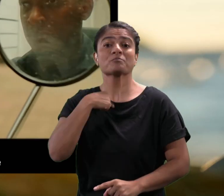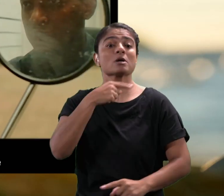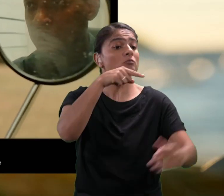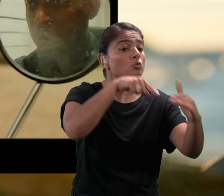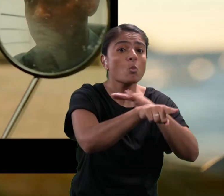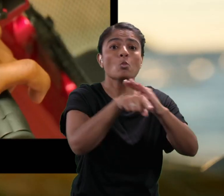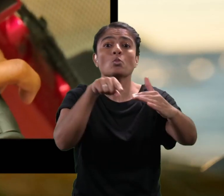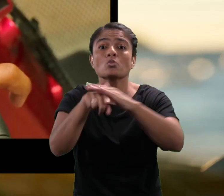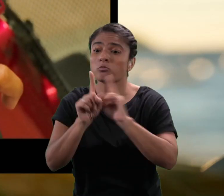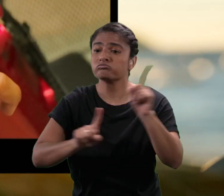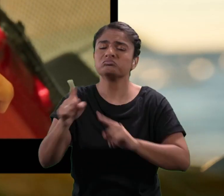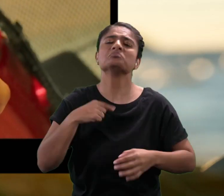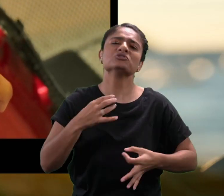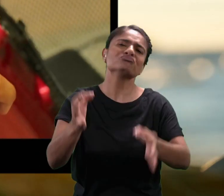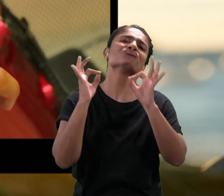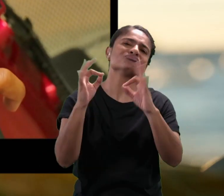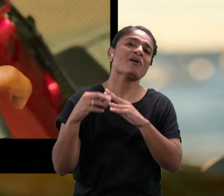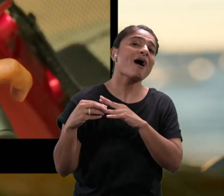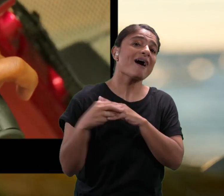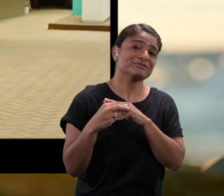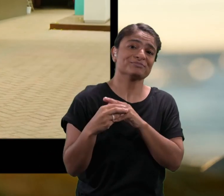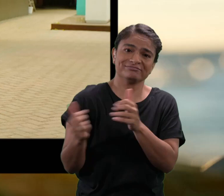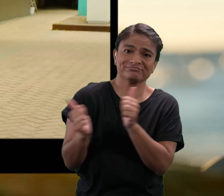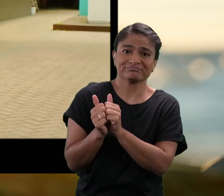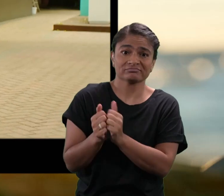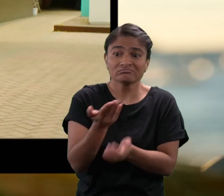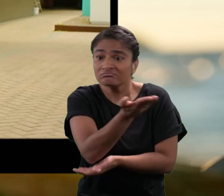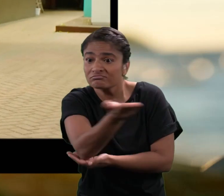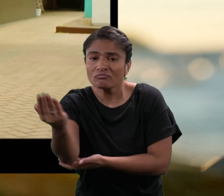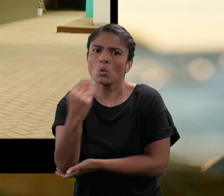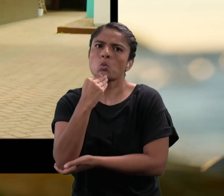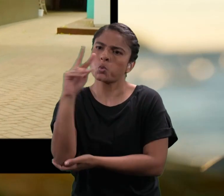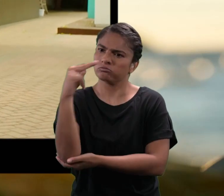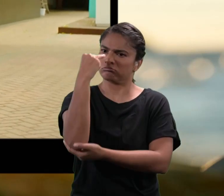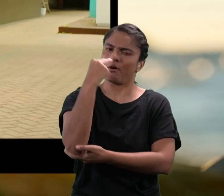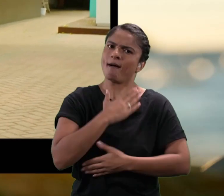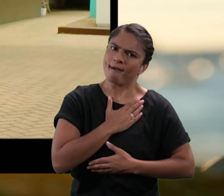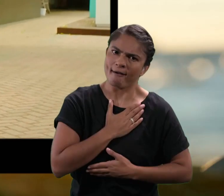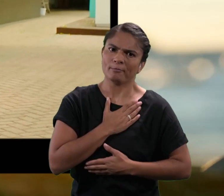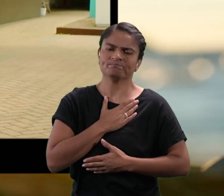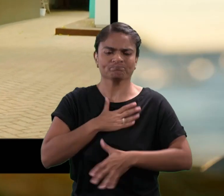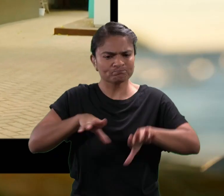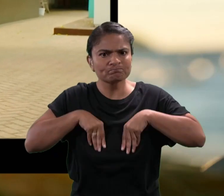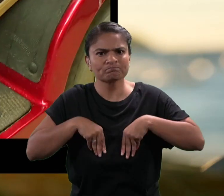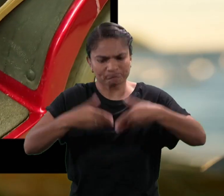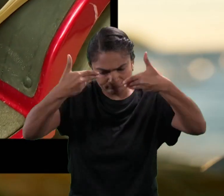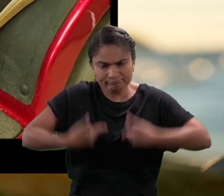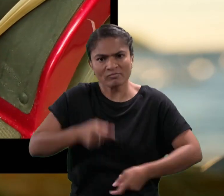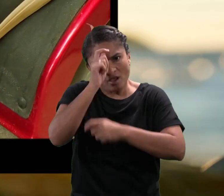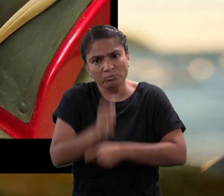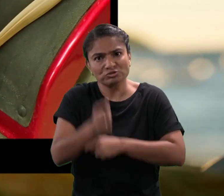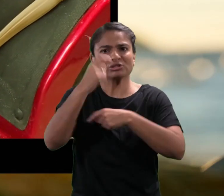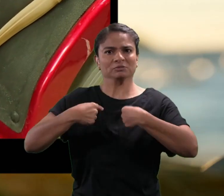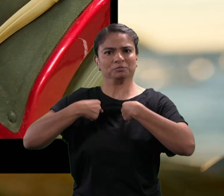I'm going to make a very, very good husband out there, and someone who is very much